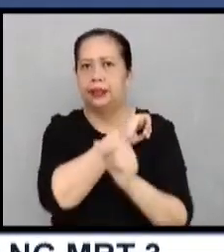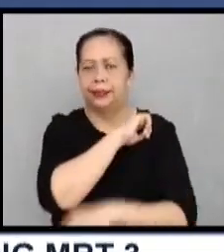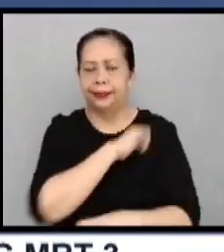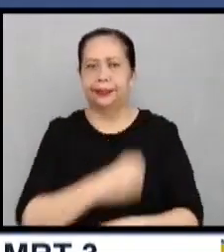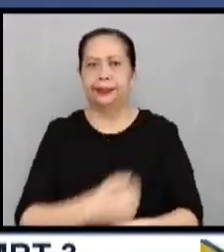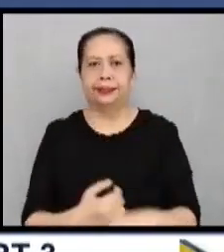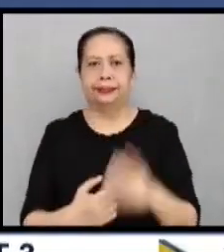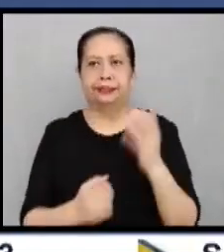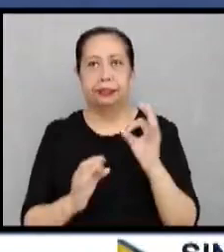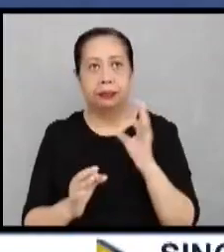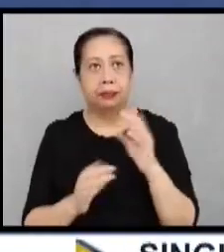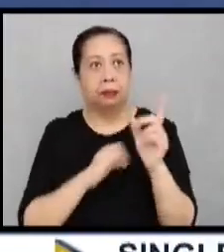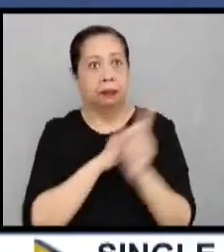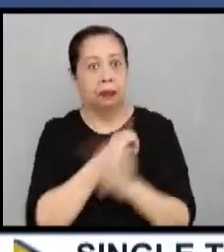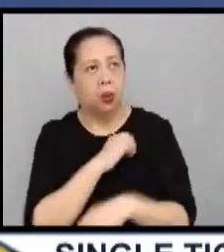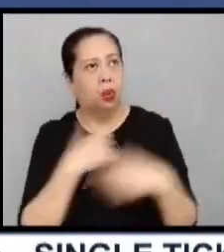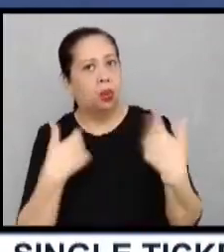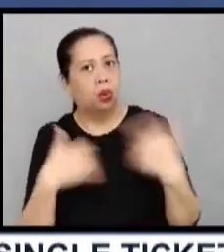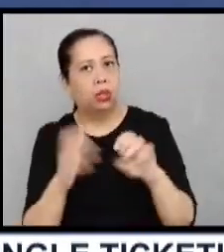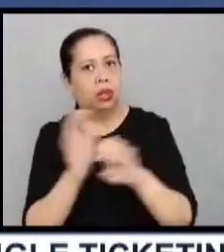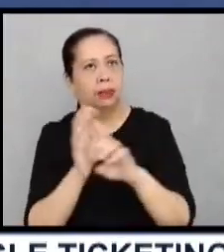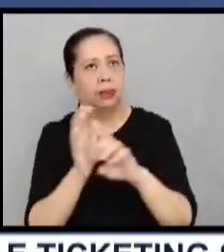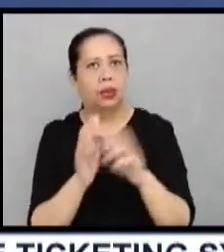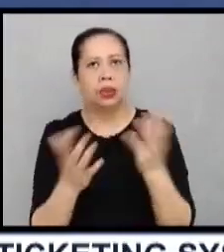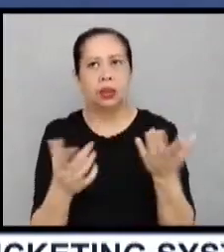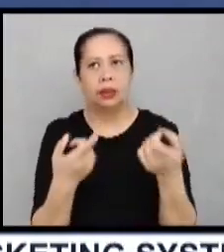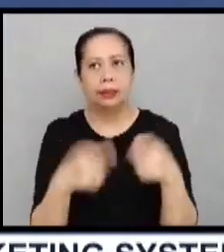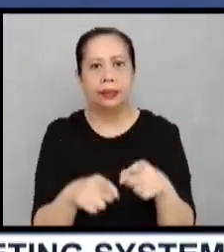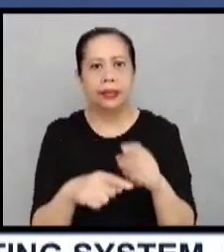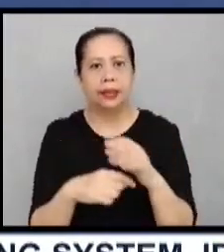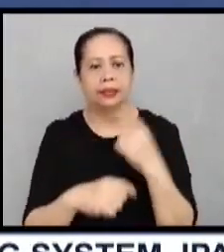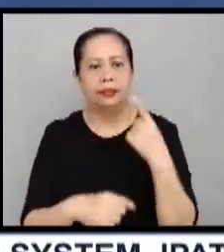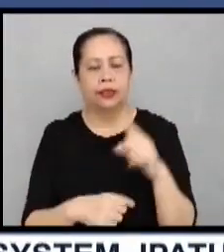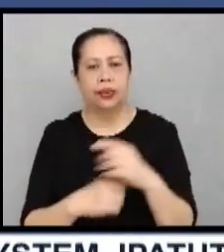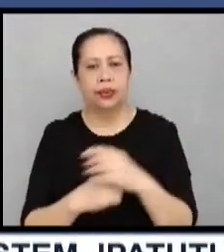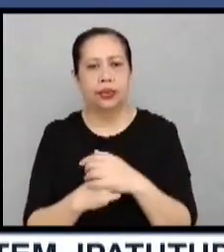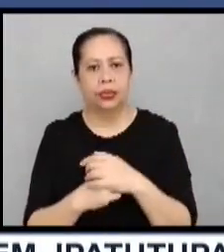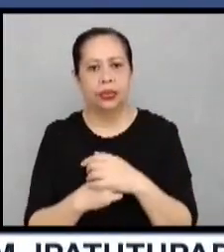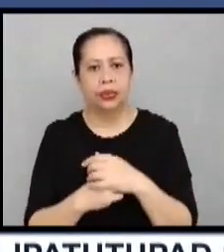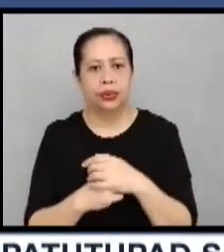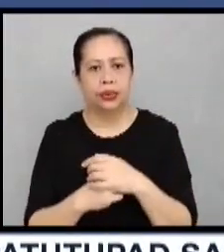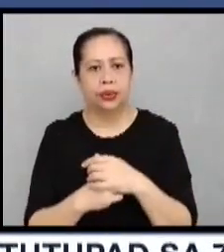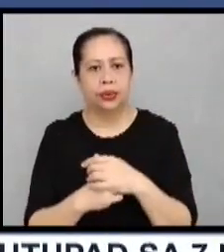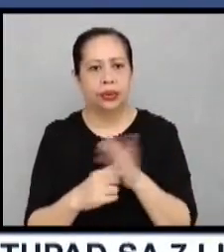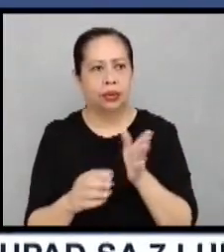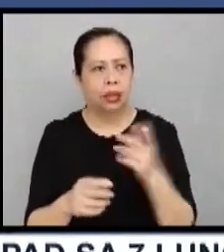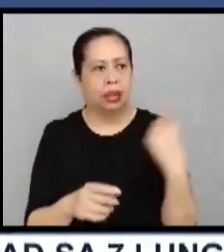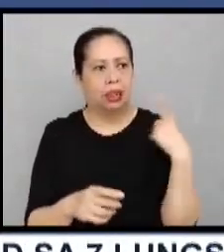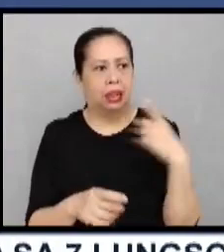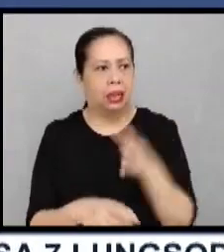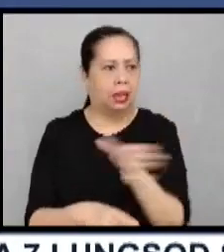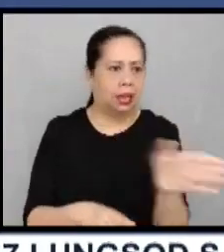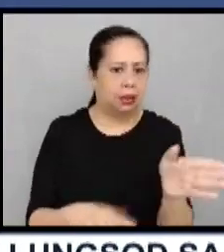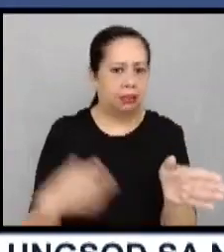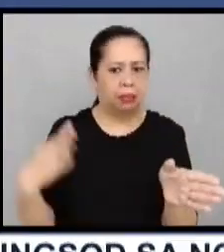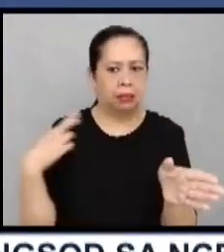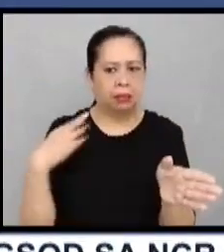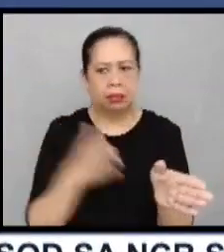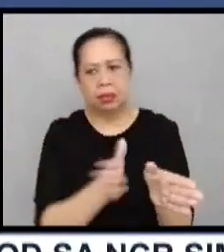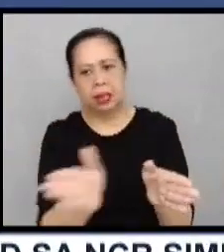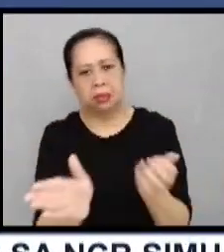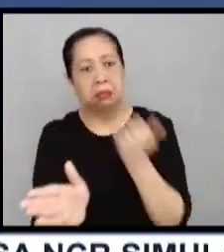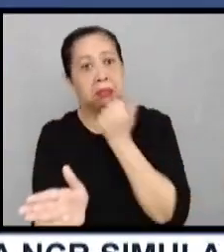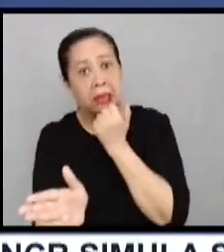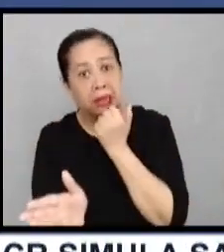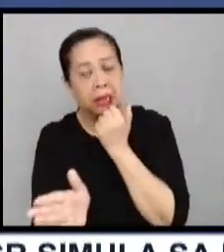Because if the penalties, for example, for turning left or turning right illegally is just